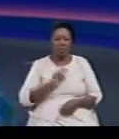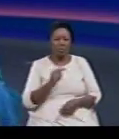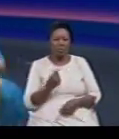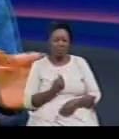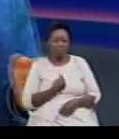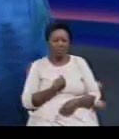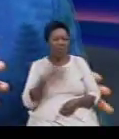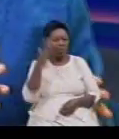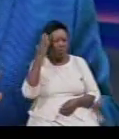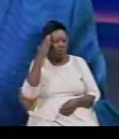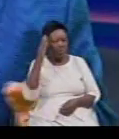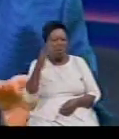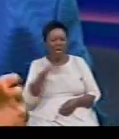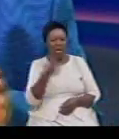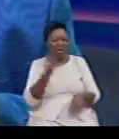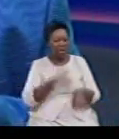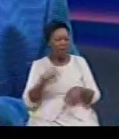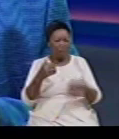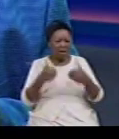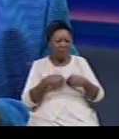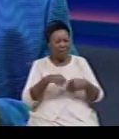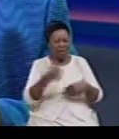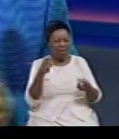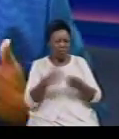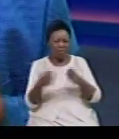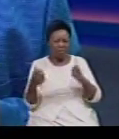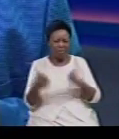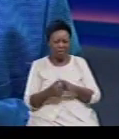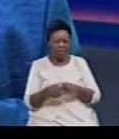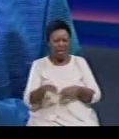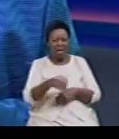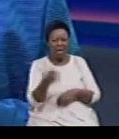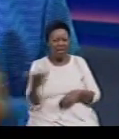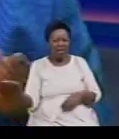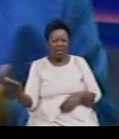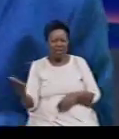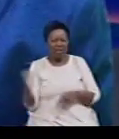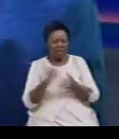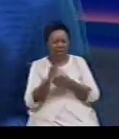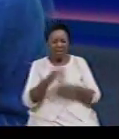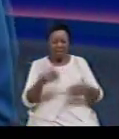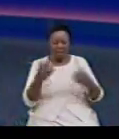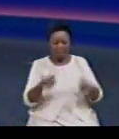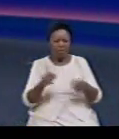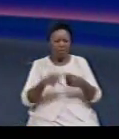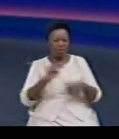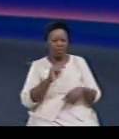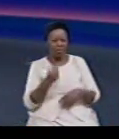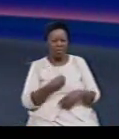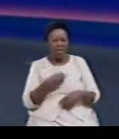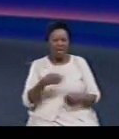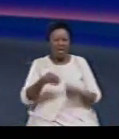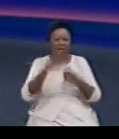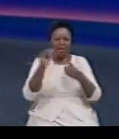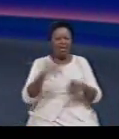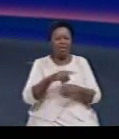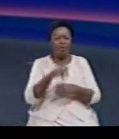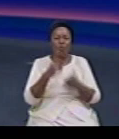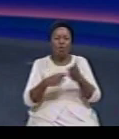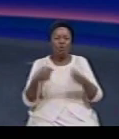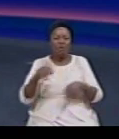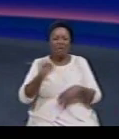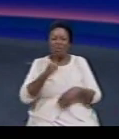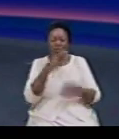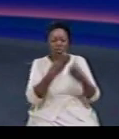have any challenge, any problem, anything confronting us, especially what we cannot deal with, and we